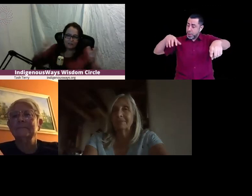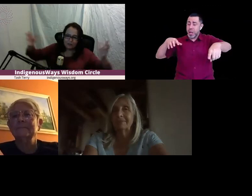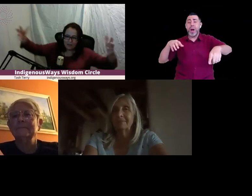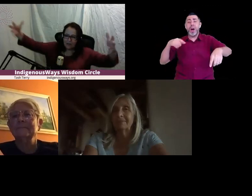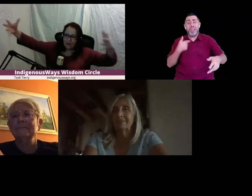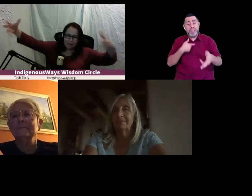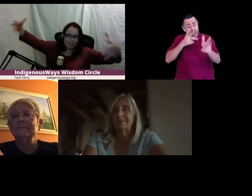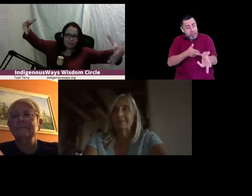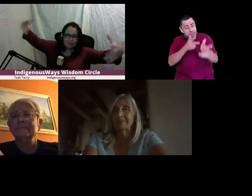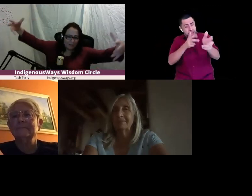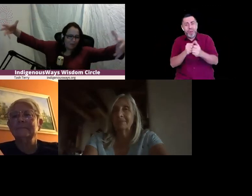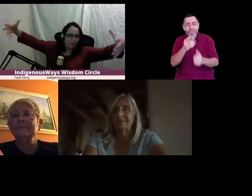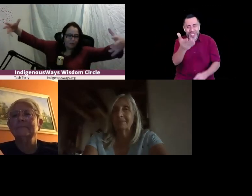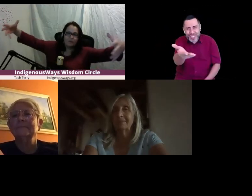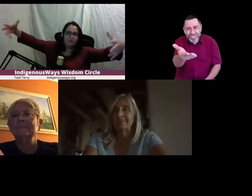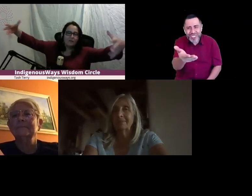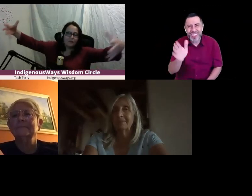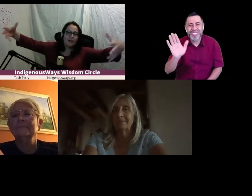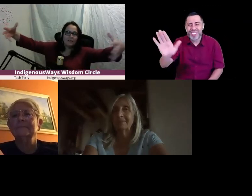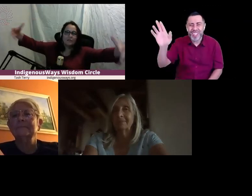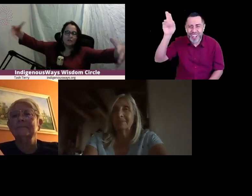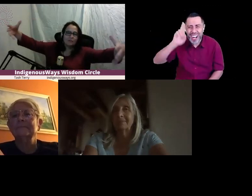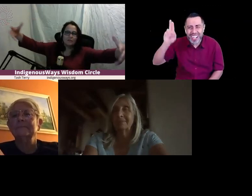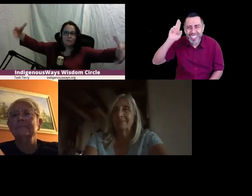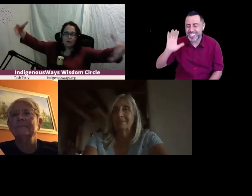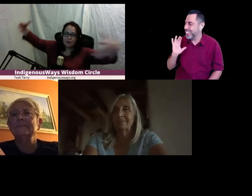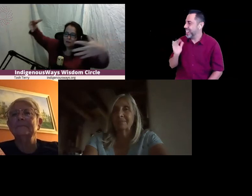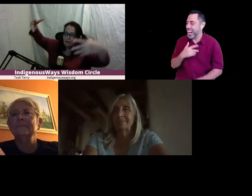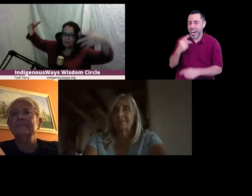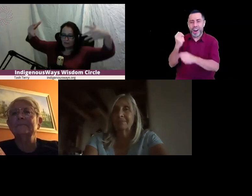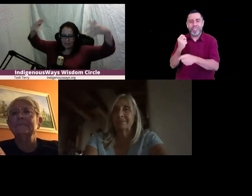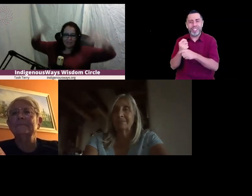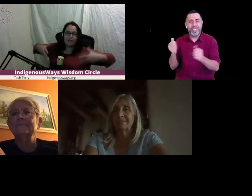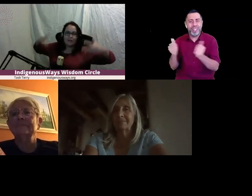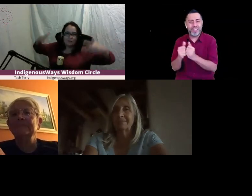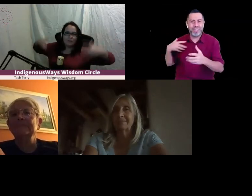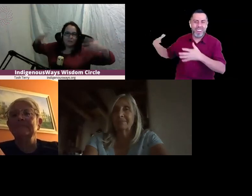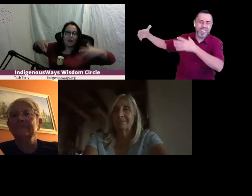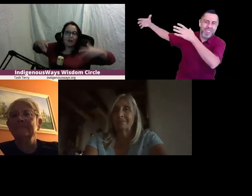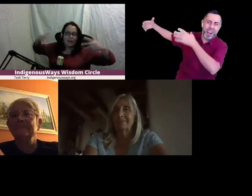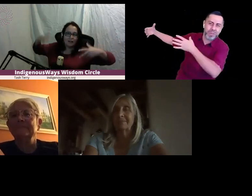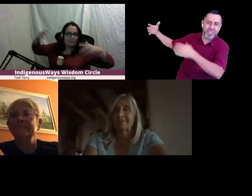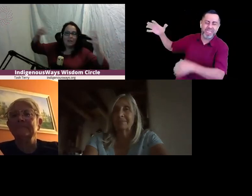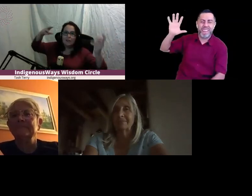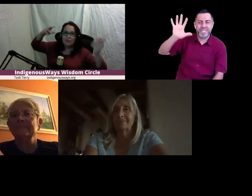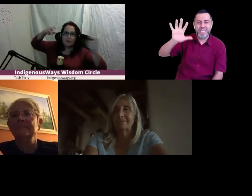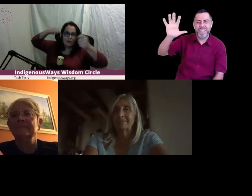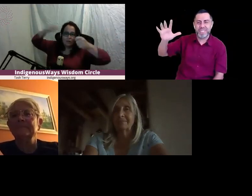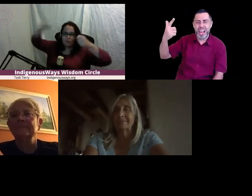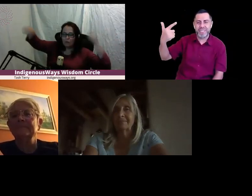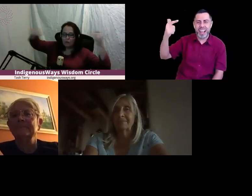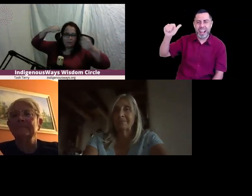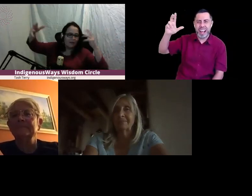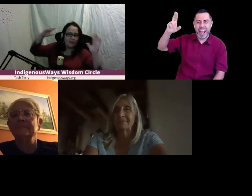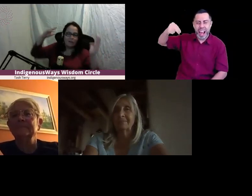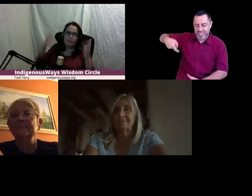and hauling those big old 55-gallon drums of water, mm-hmm. and landing it on tires and the whole rope